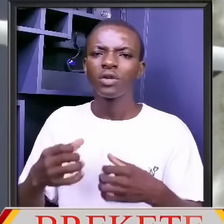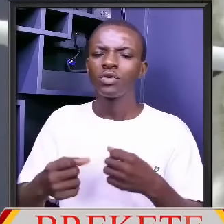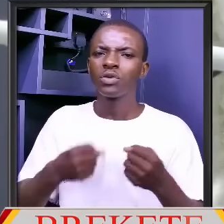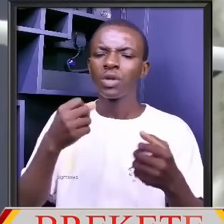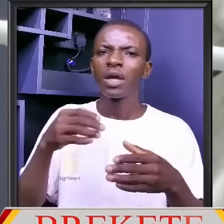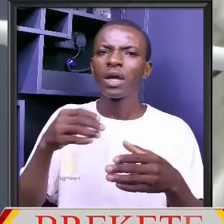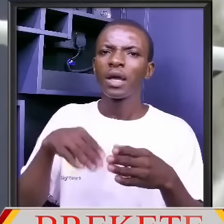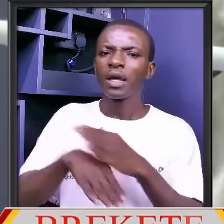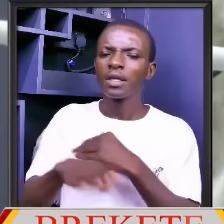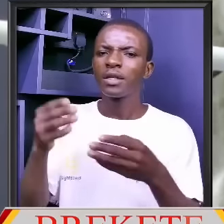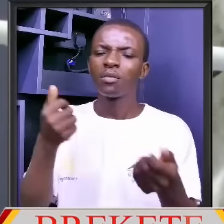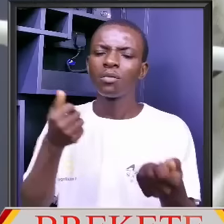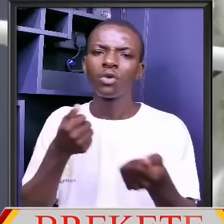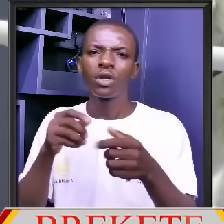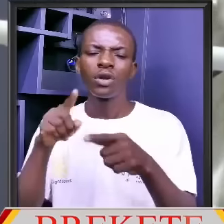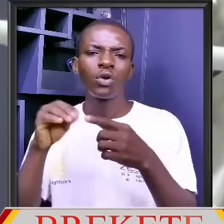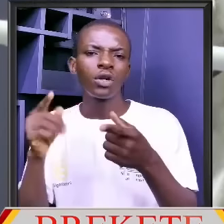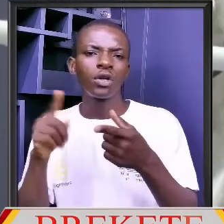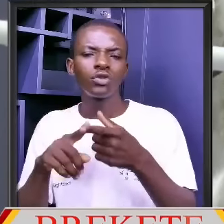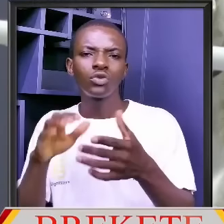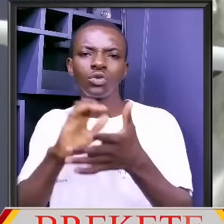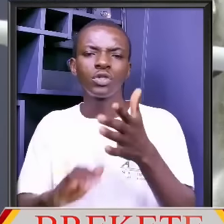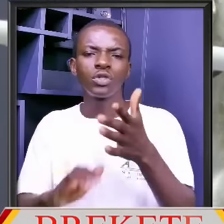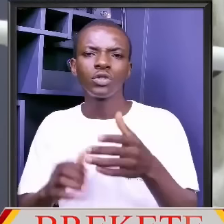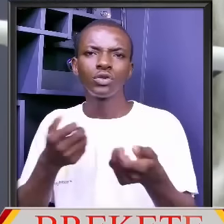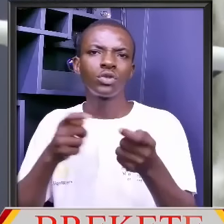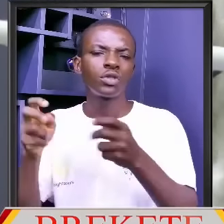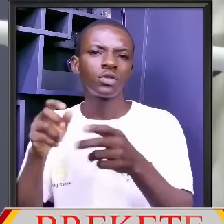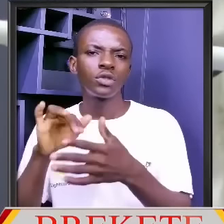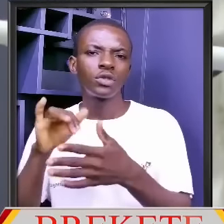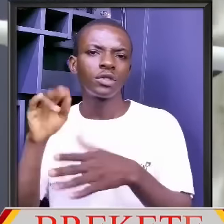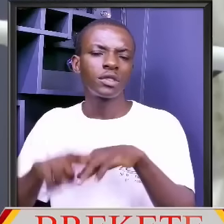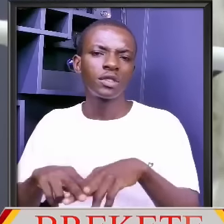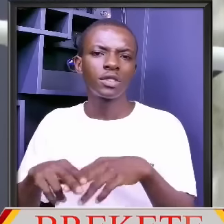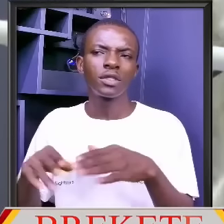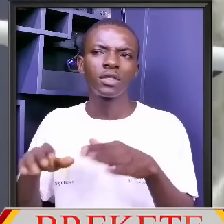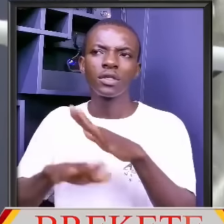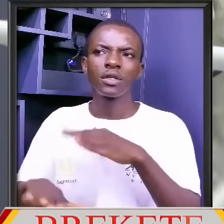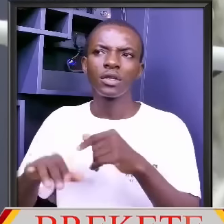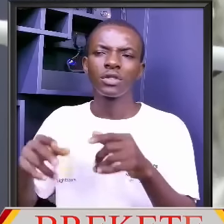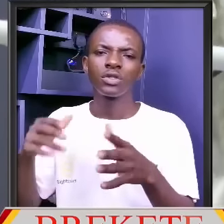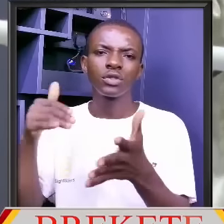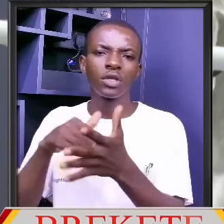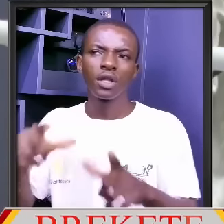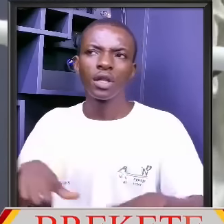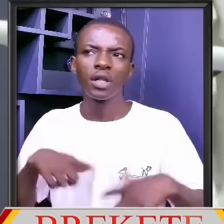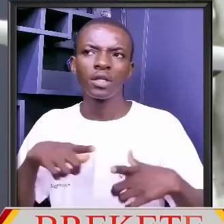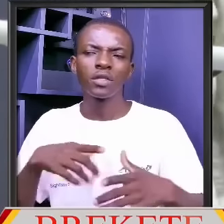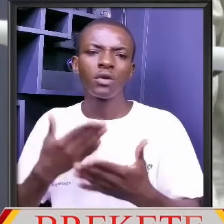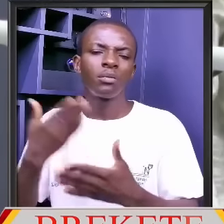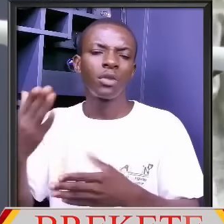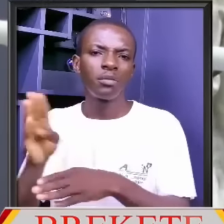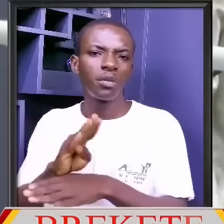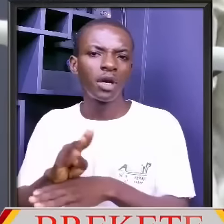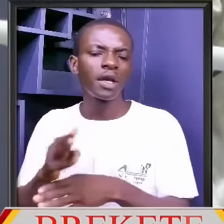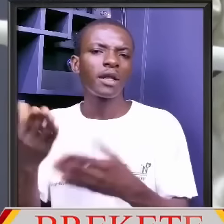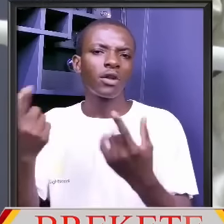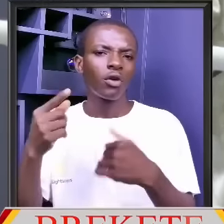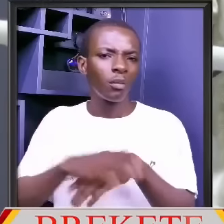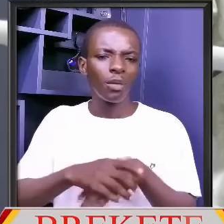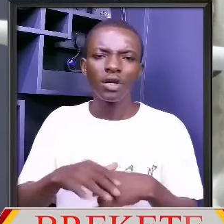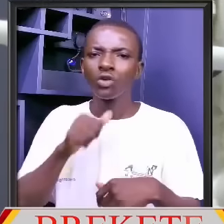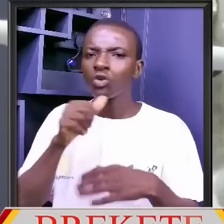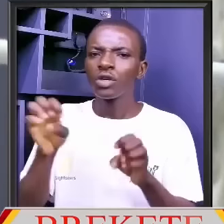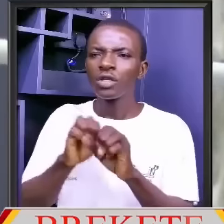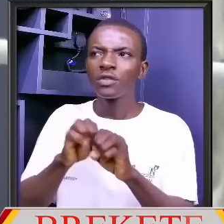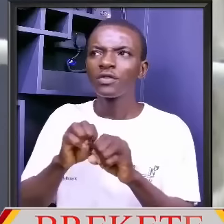hustle, enter motor. In order to reduce transport fare, you go sit down for ground, reach Lagos. You buy market, you don't come back. You do